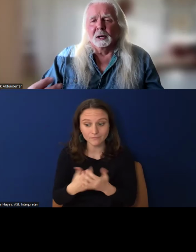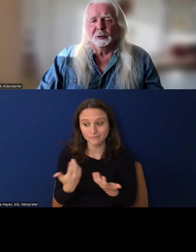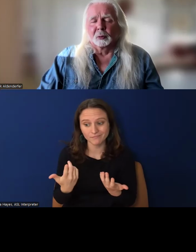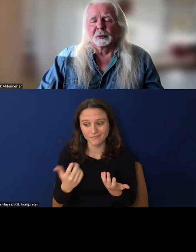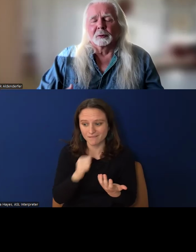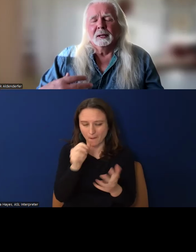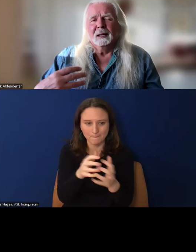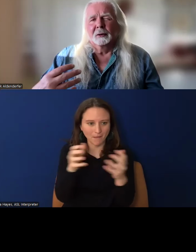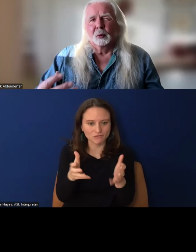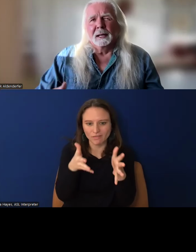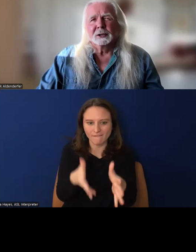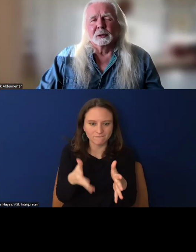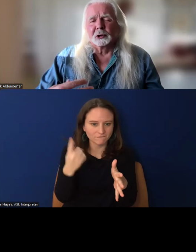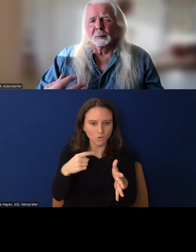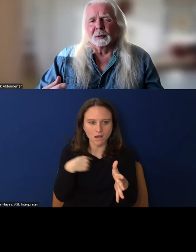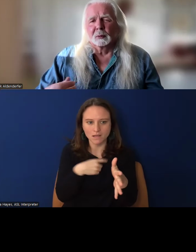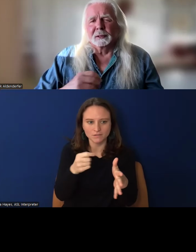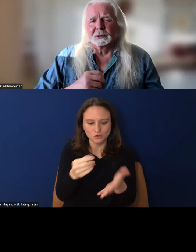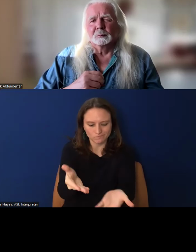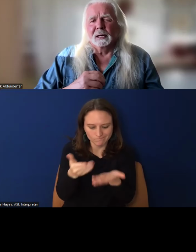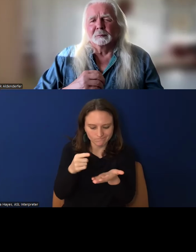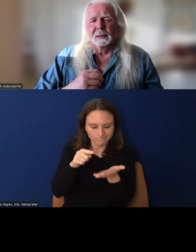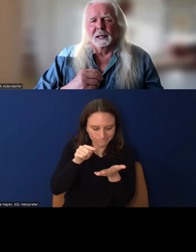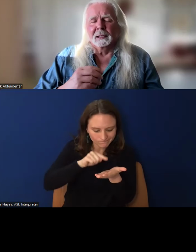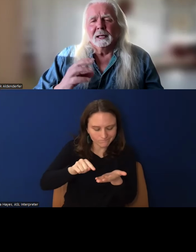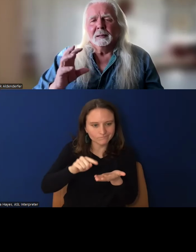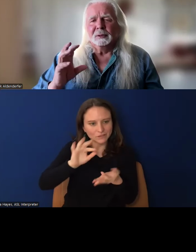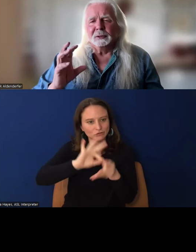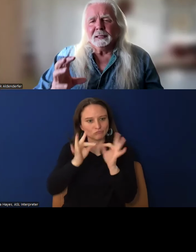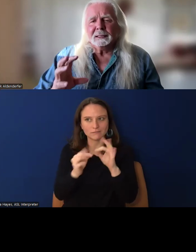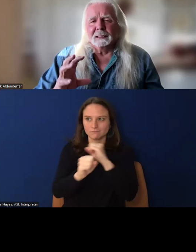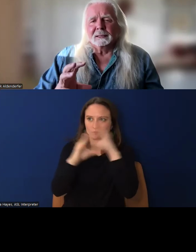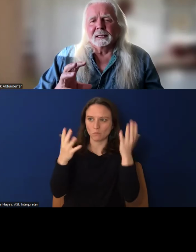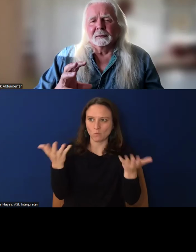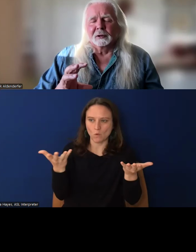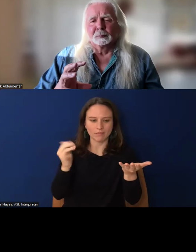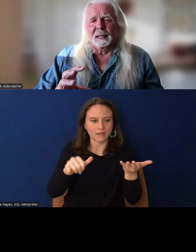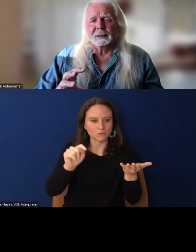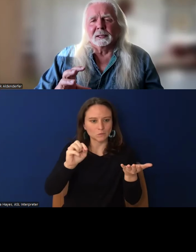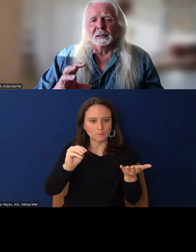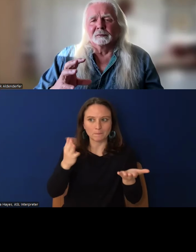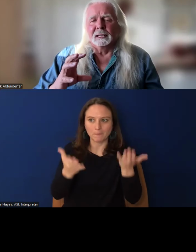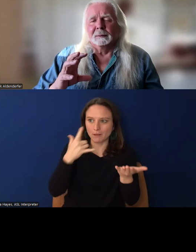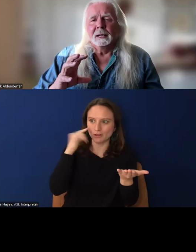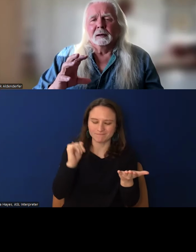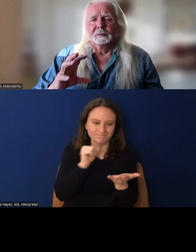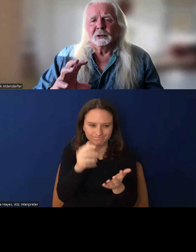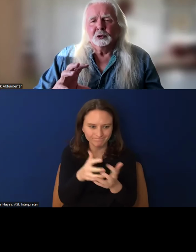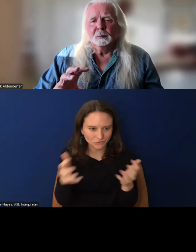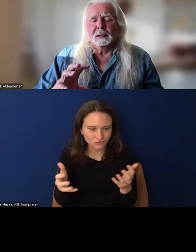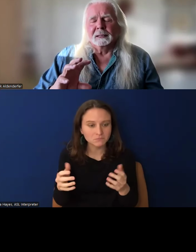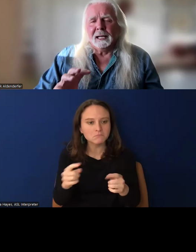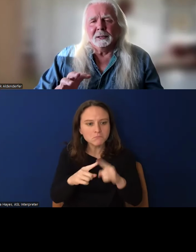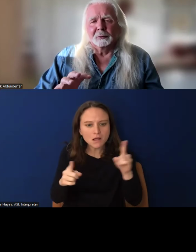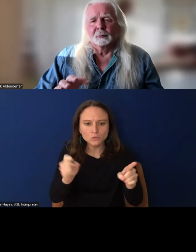about wealth or other ways to interpret what this tomb might have been like. But you get a sense then of the complexity of the